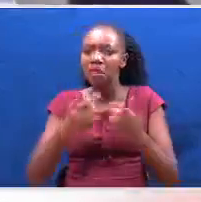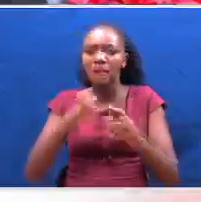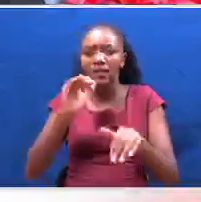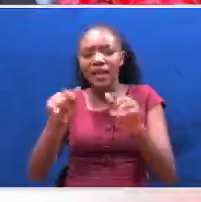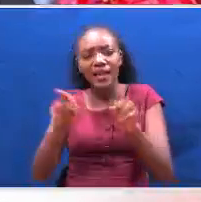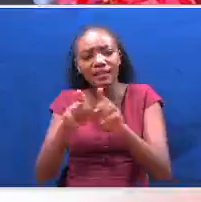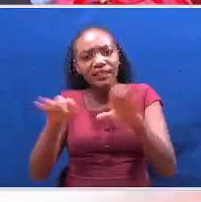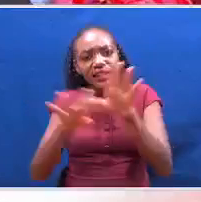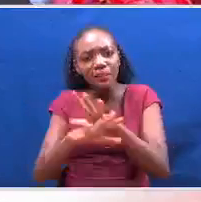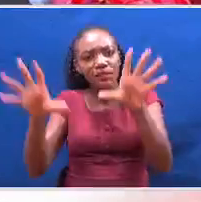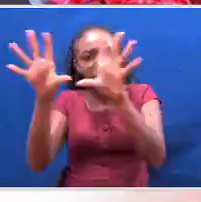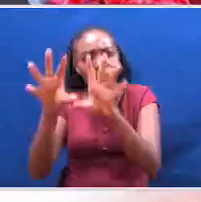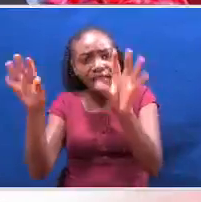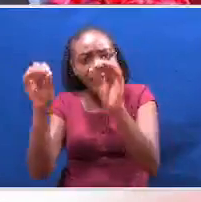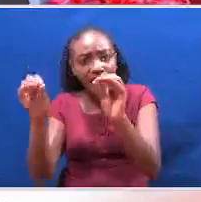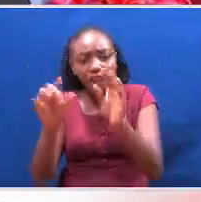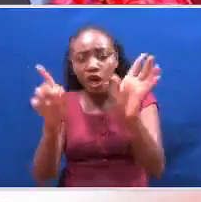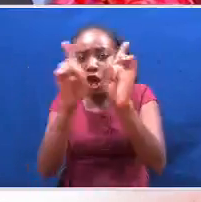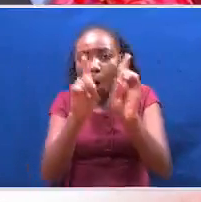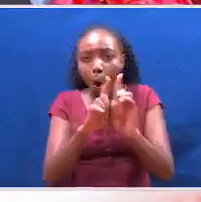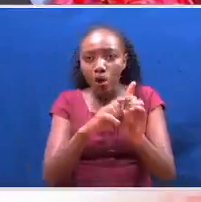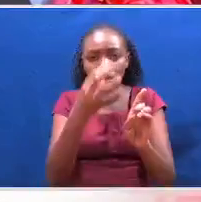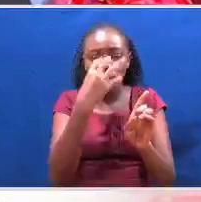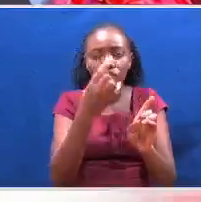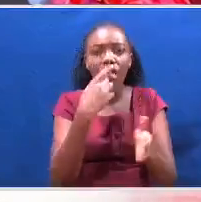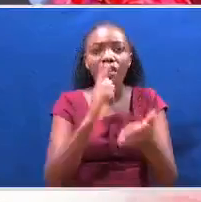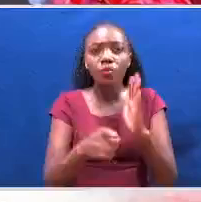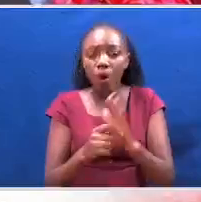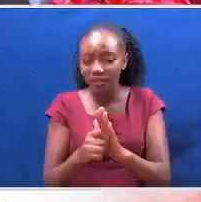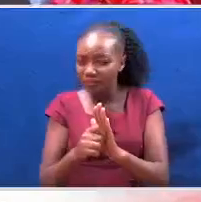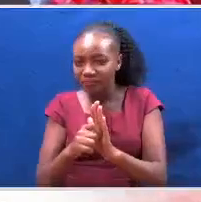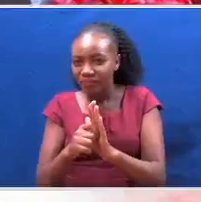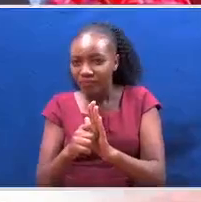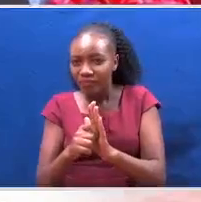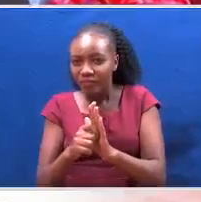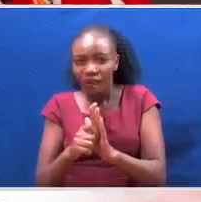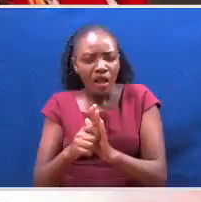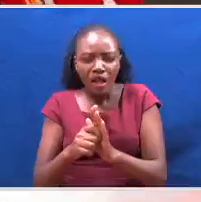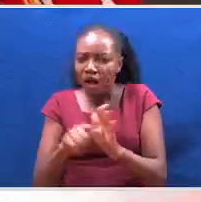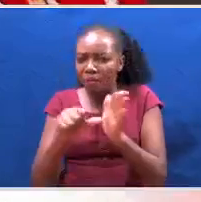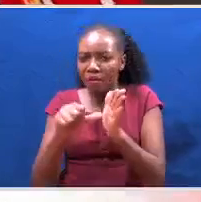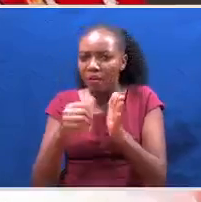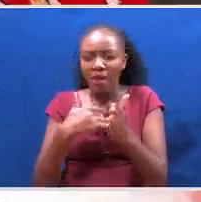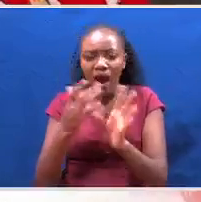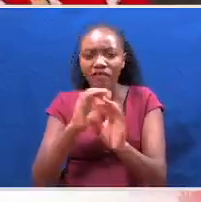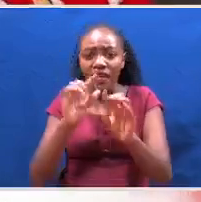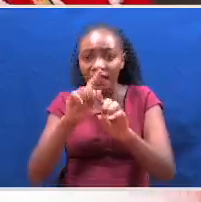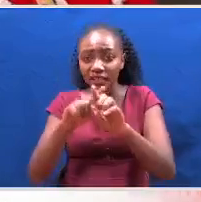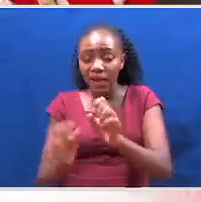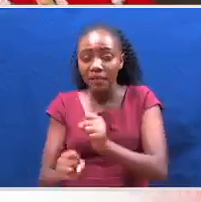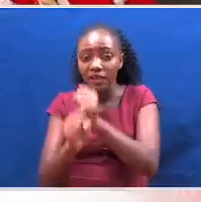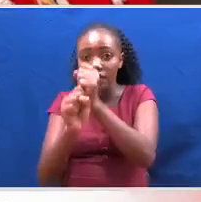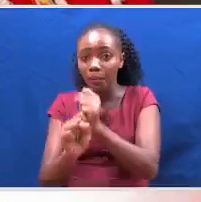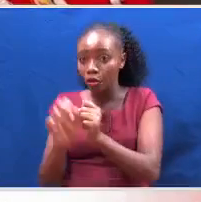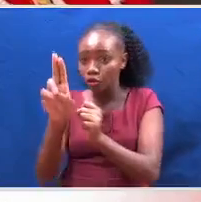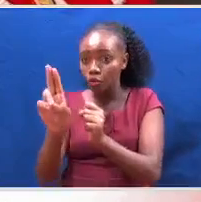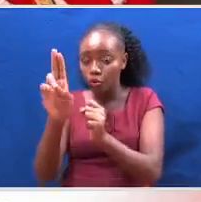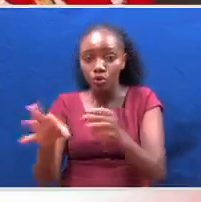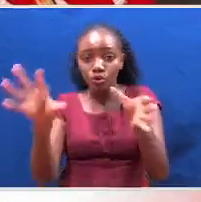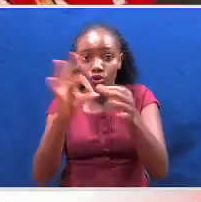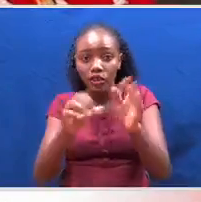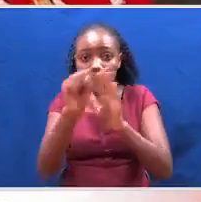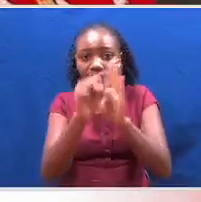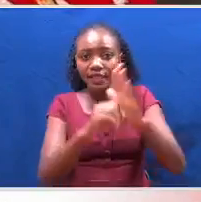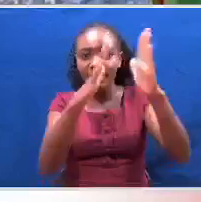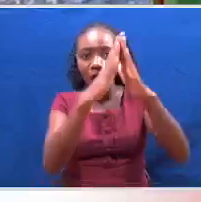rais. Ruto claims he had no irreducible minimums to President Uhuru Kenyatta when he supported him in the race to State House. On